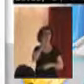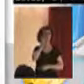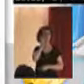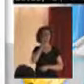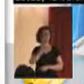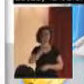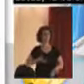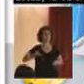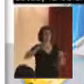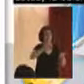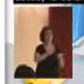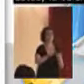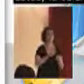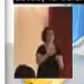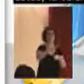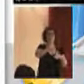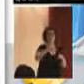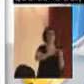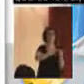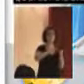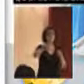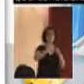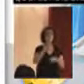connected to a device and which can be